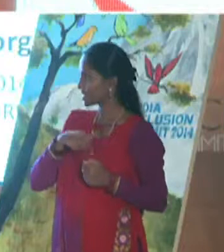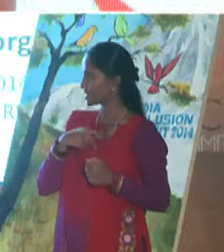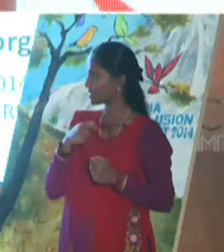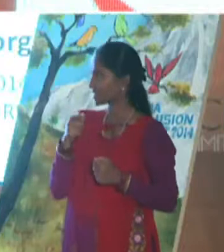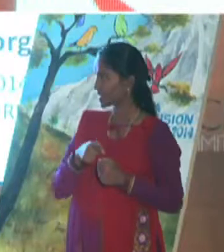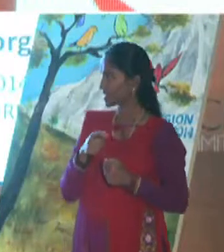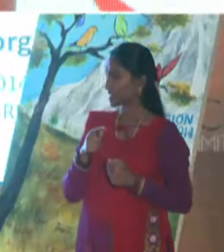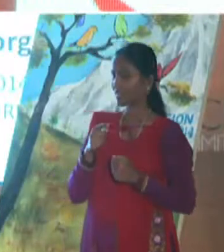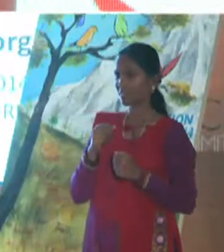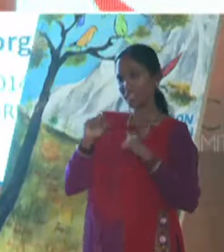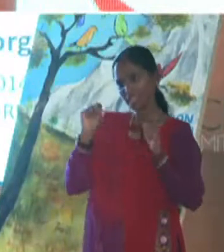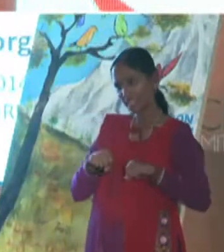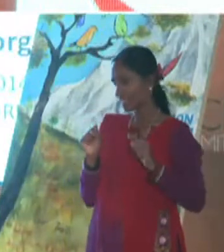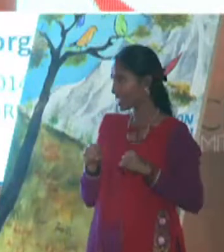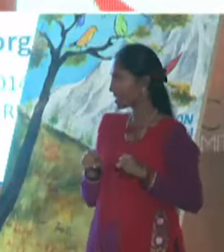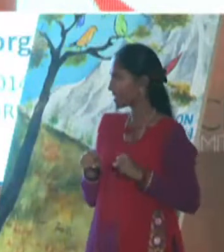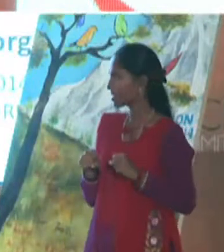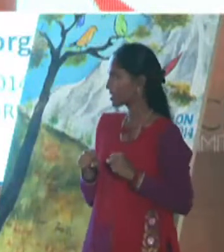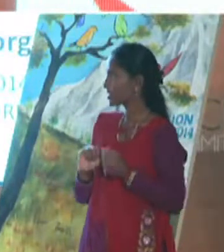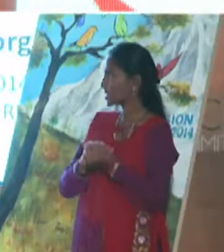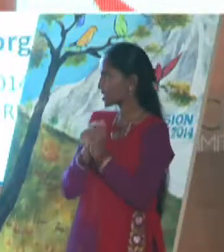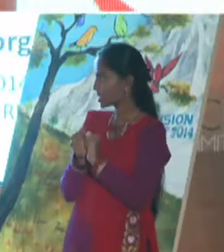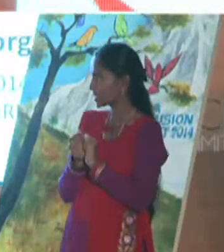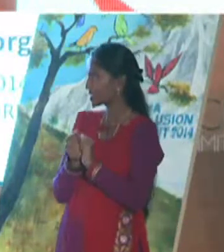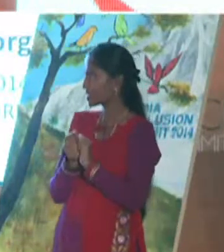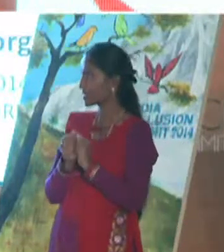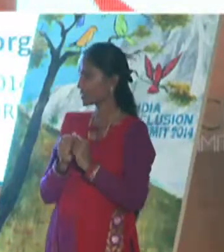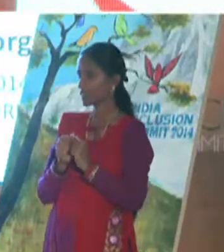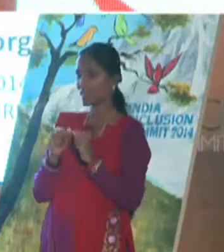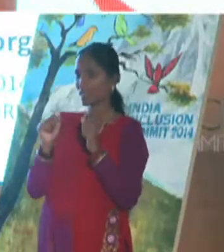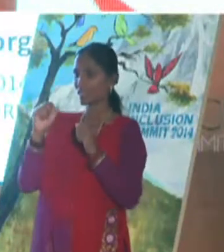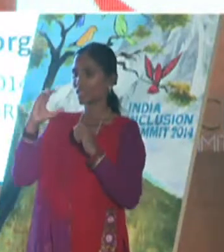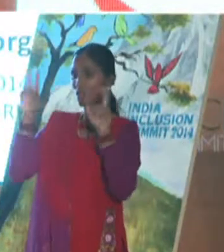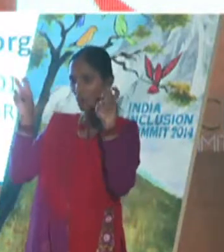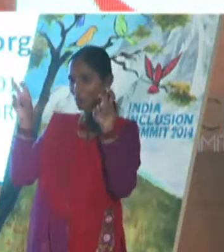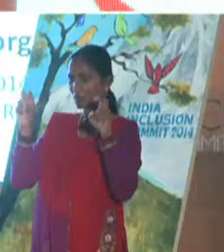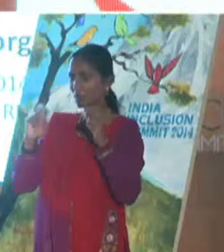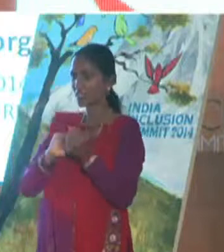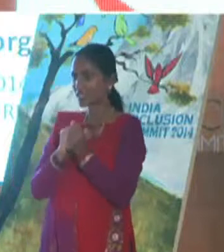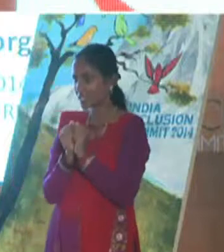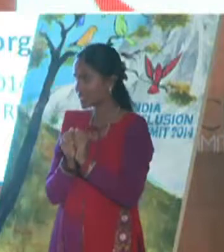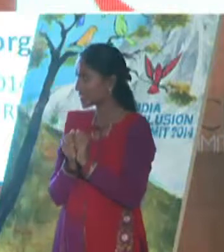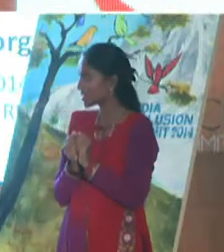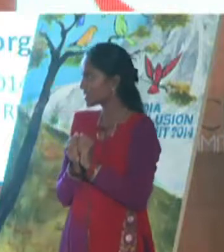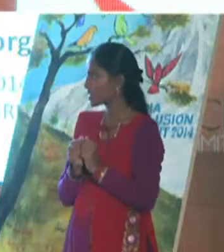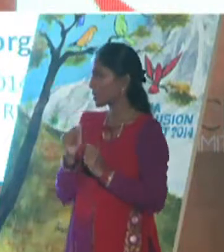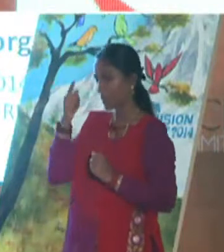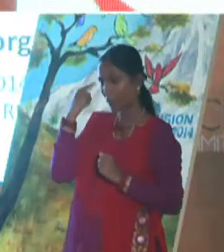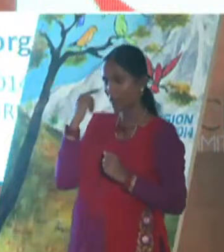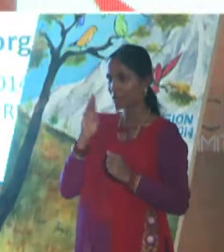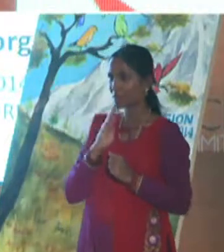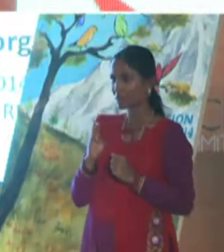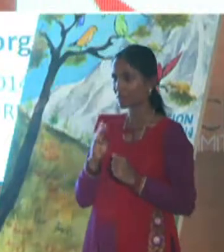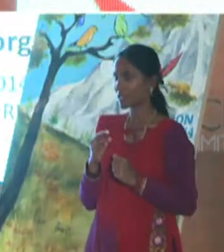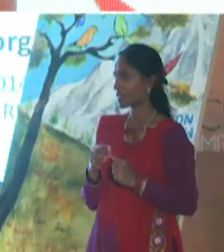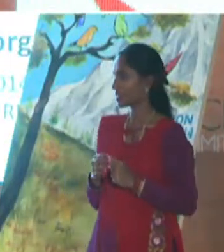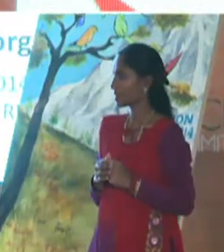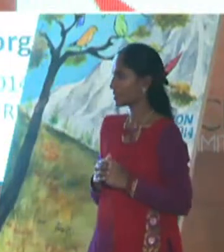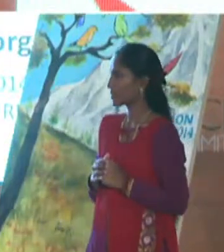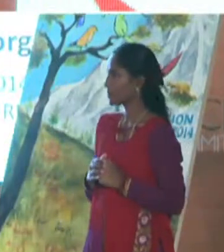lady is capable of changing the concept, of transforming the concept of black being